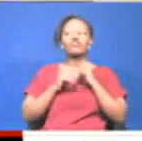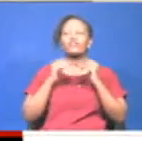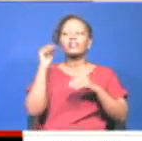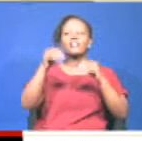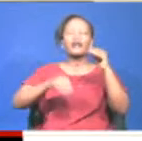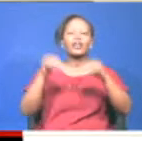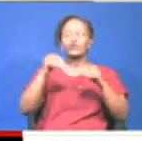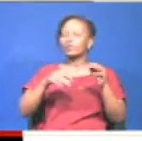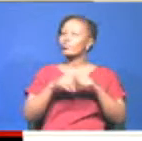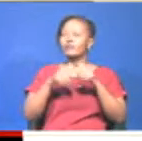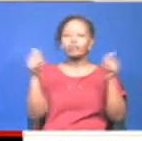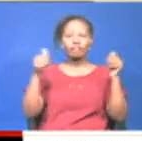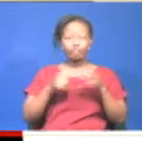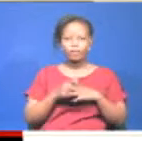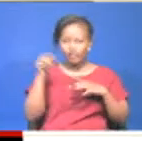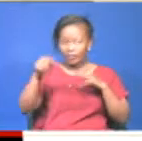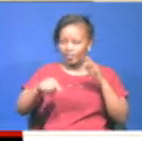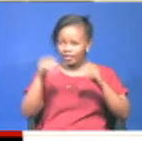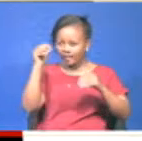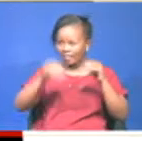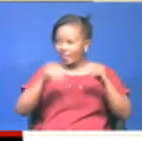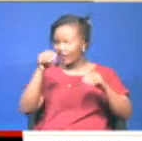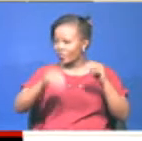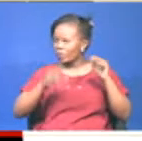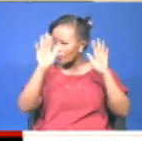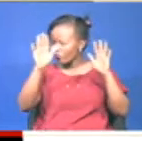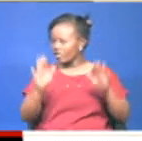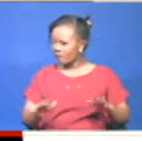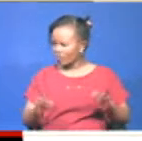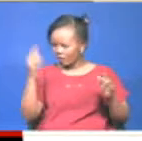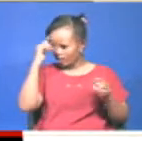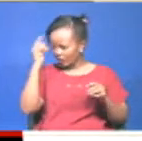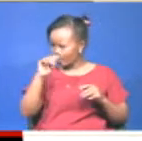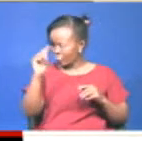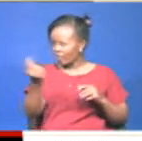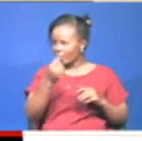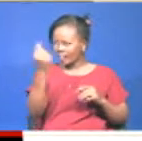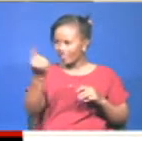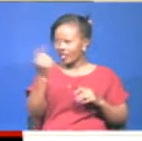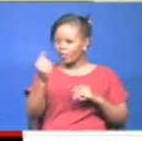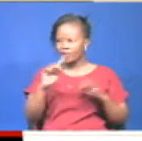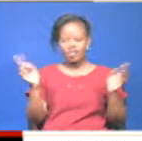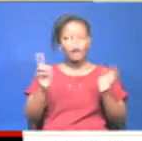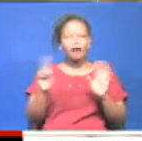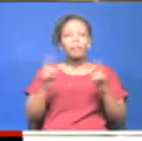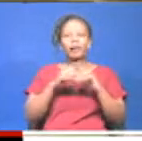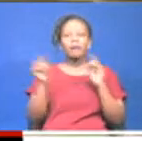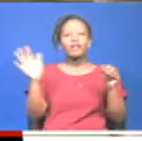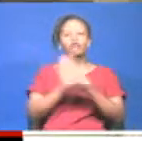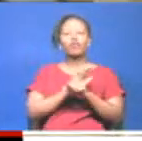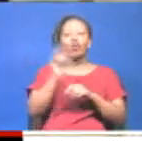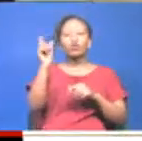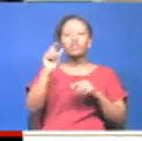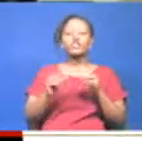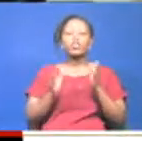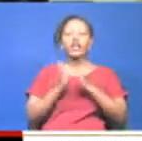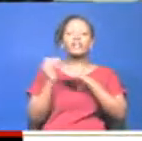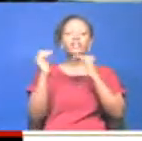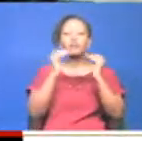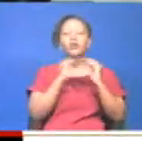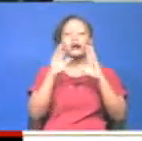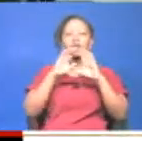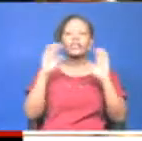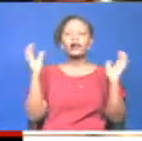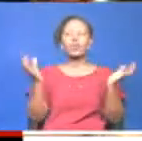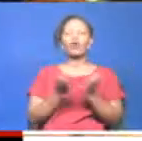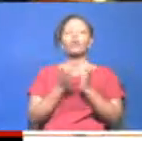elections will be important, I do believe, not only for Kenya but for the whole region and also for the democratic world. EU also